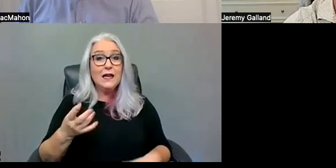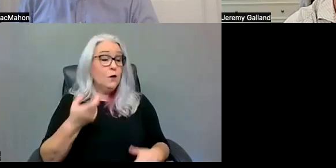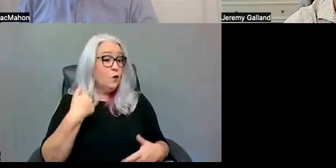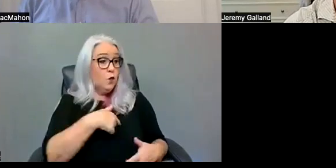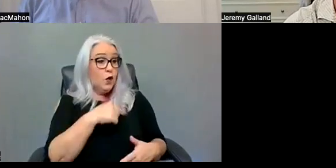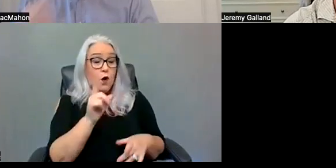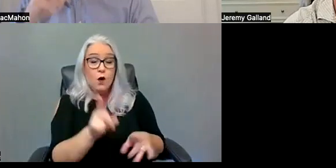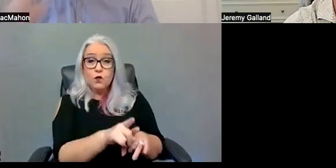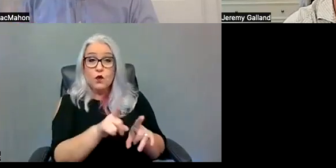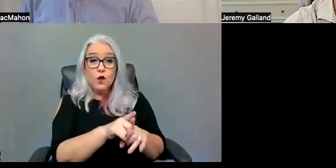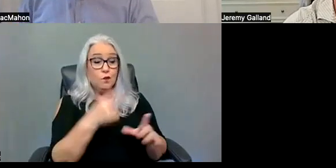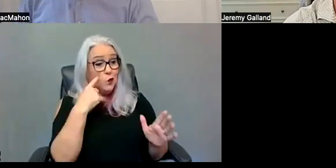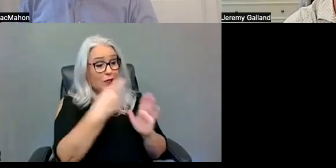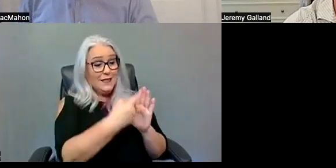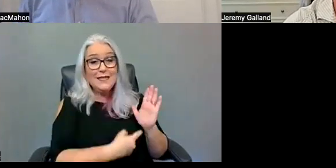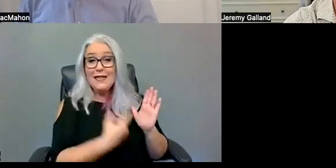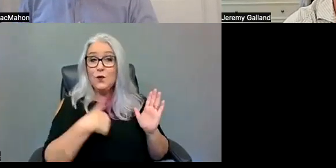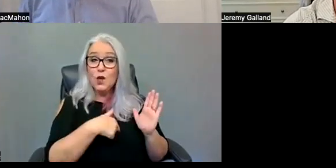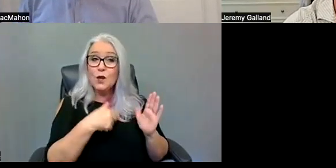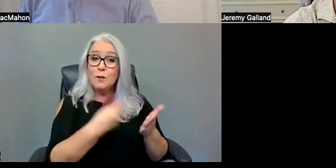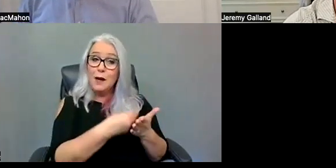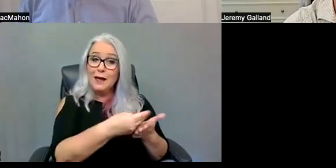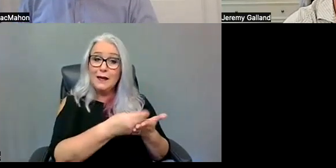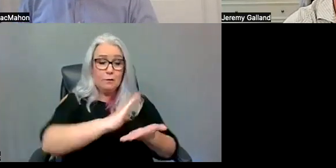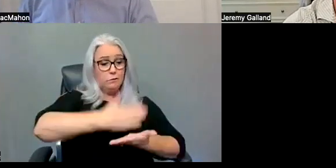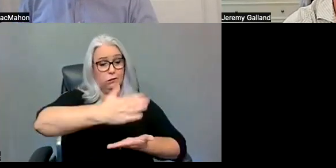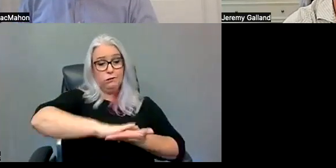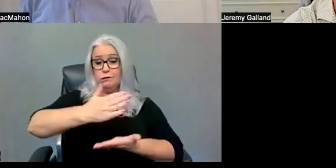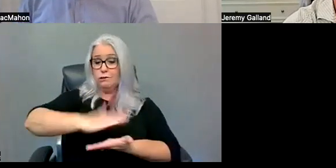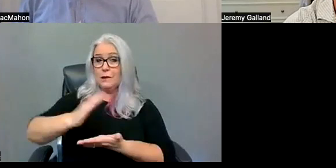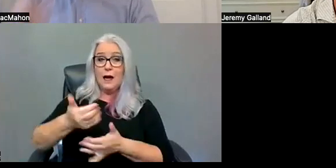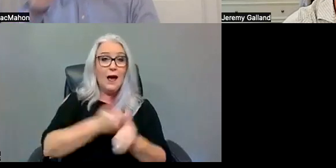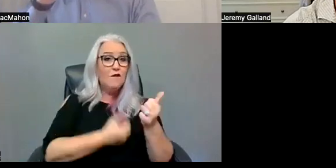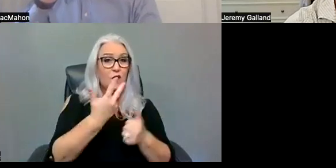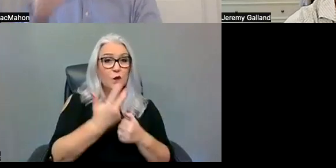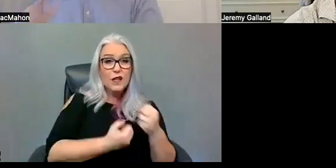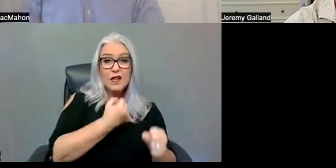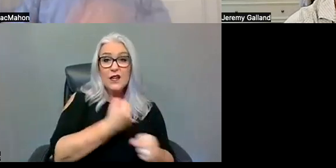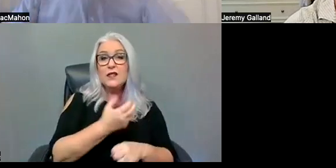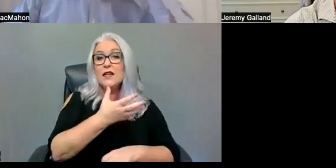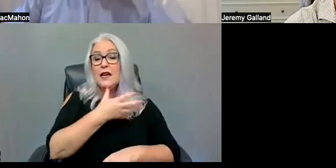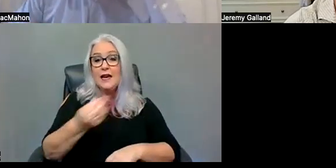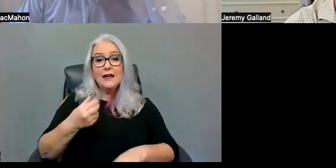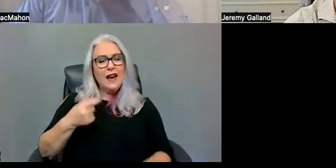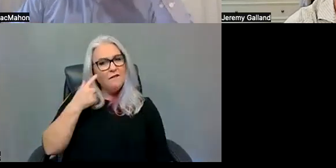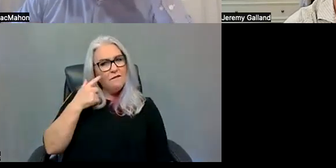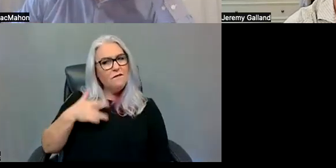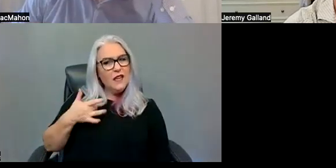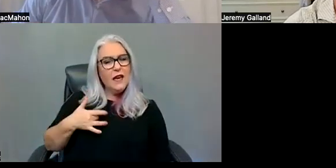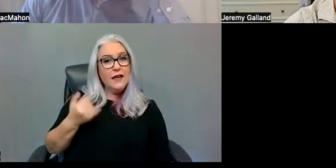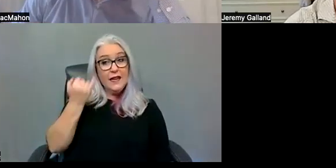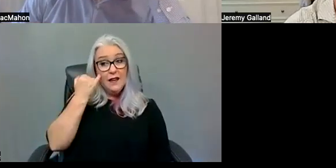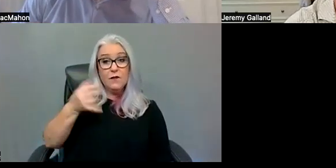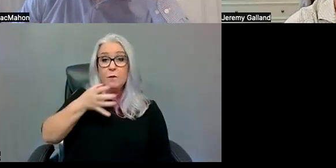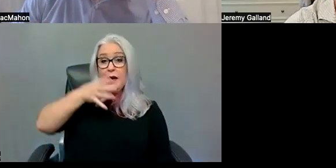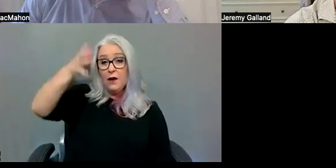years. But technology is an administrative decision, unfortunately, because if it was up to parents, I think the kids wouldn't be